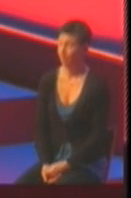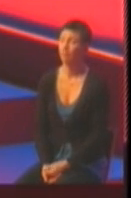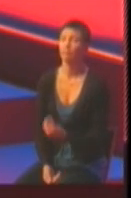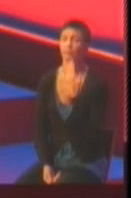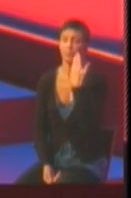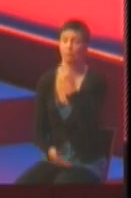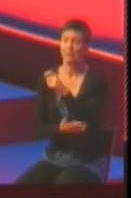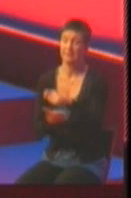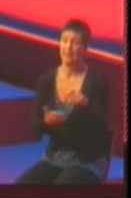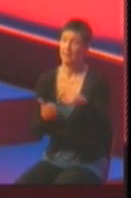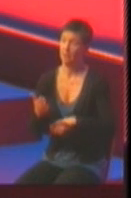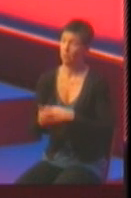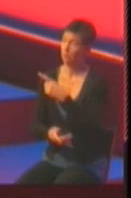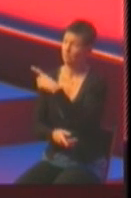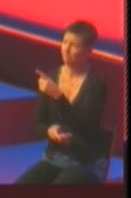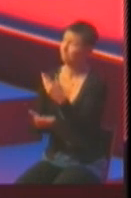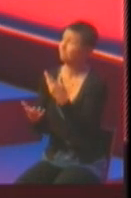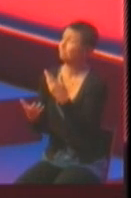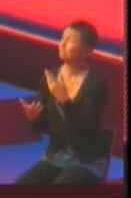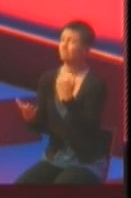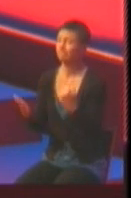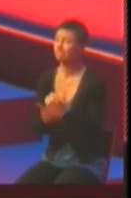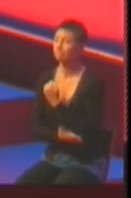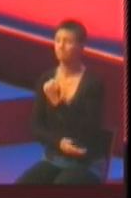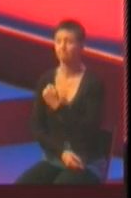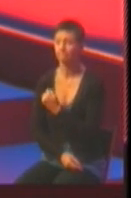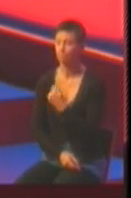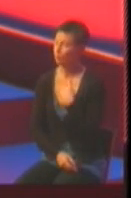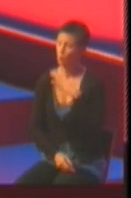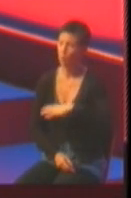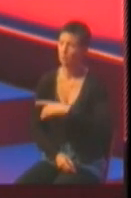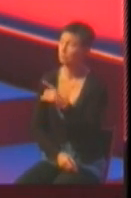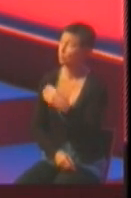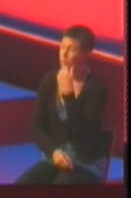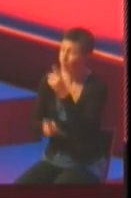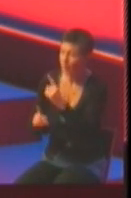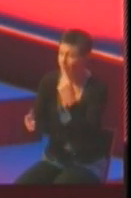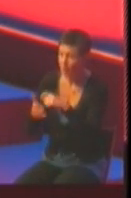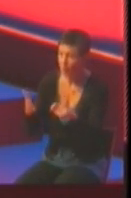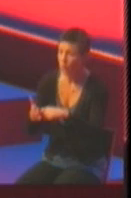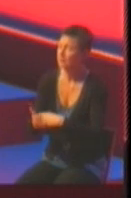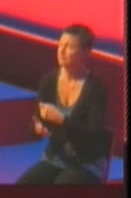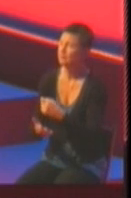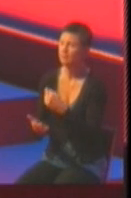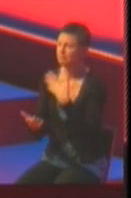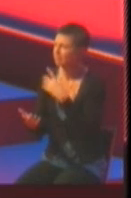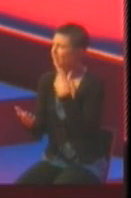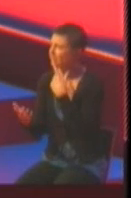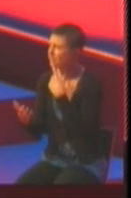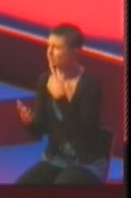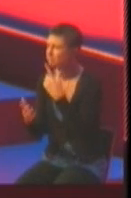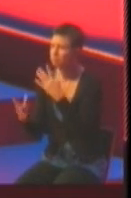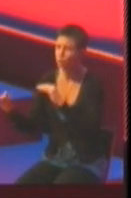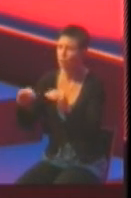Now, the recent elections were not everything that we'd hoped. Not enough people voted, and there were reports of ballot